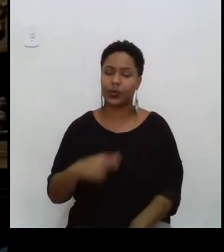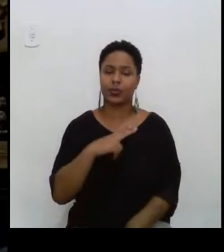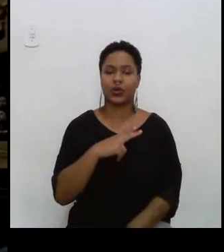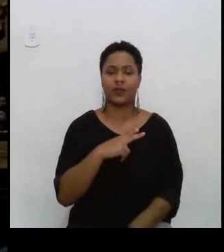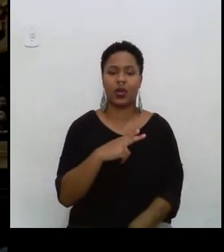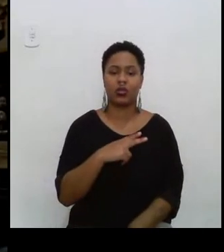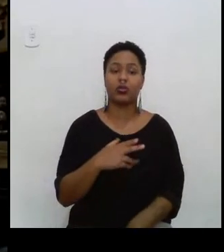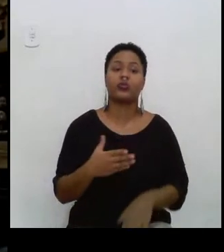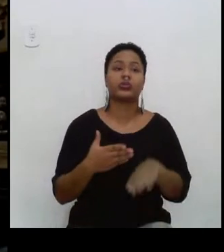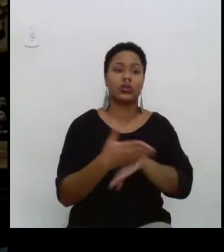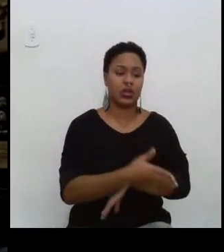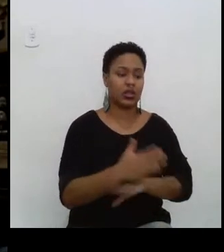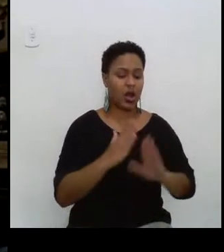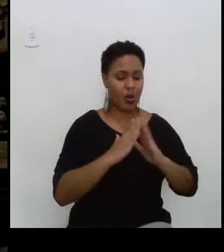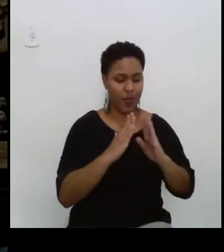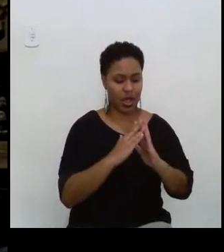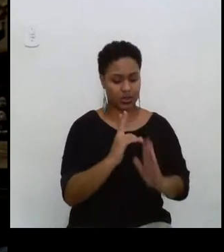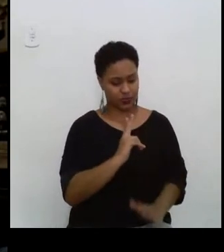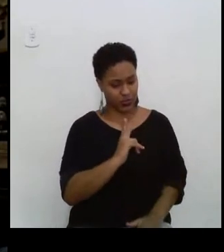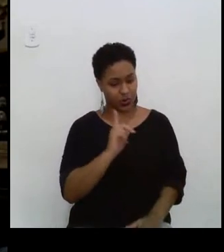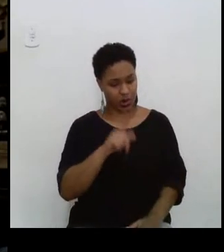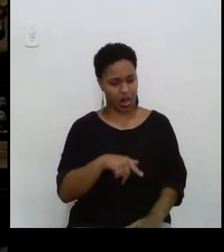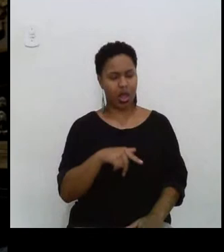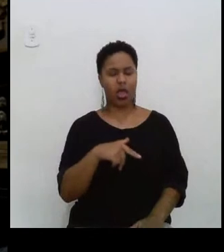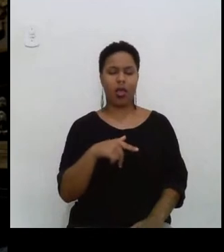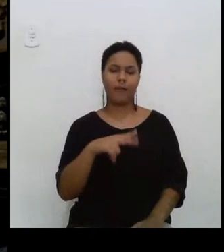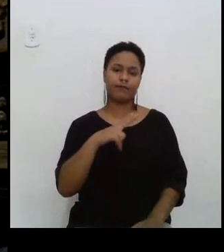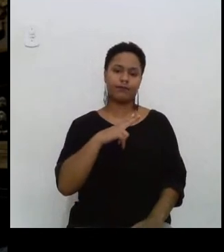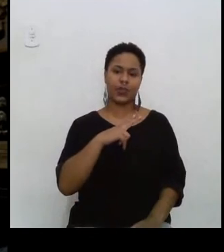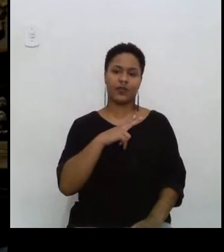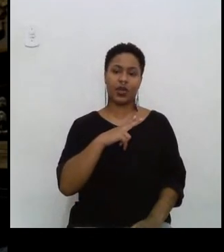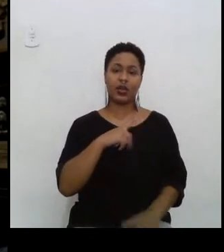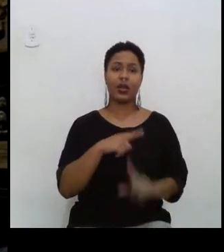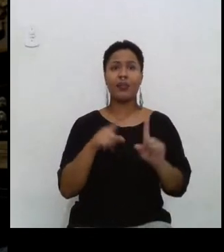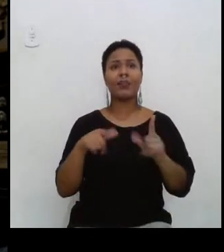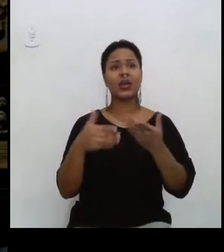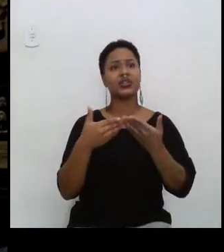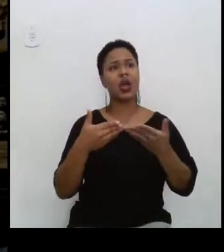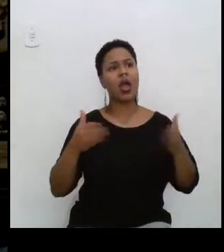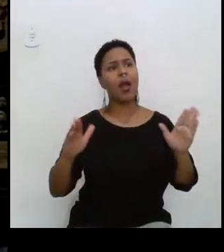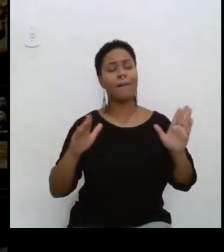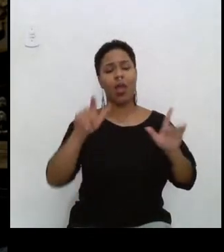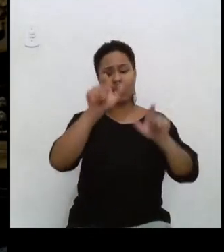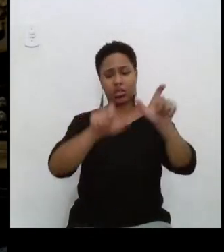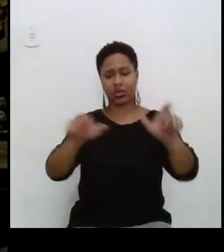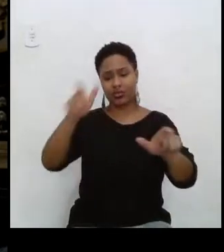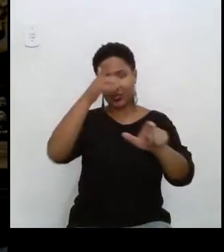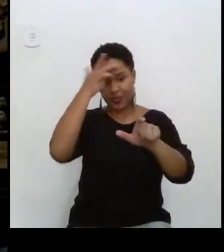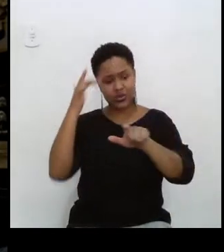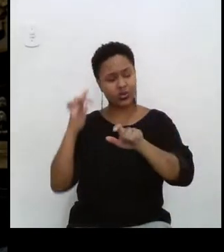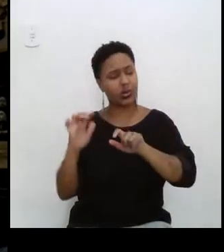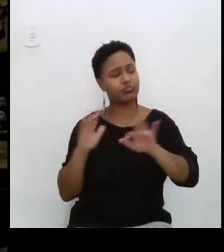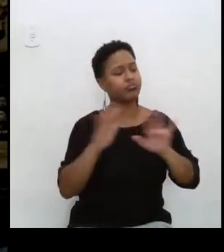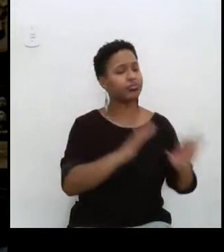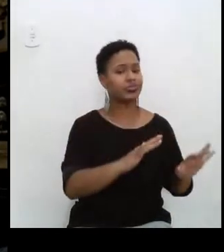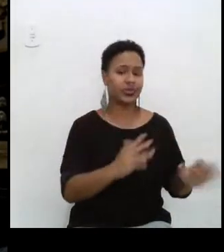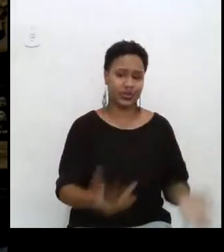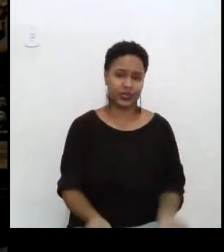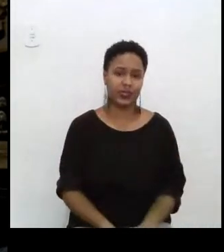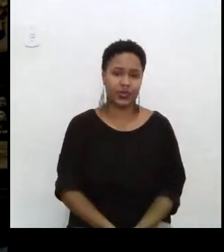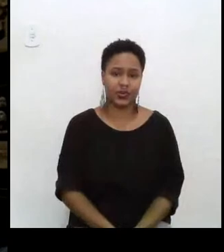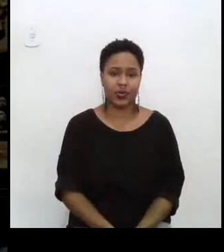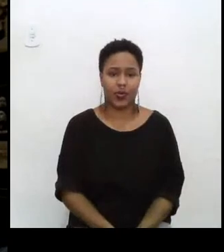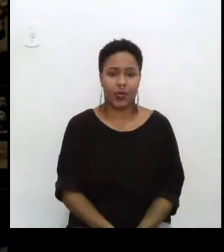base is open for Public but the deep Waters in Public and Private